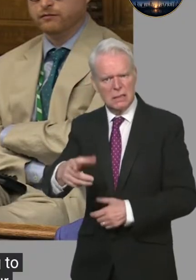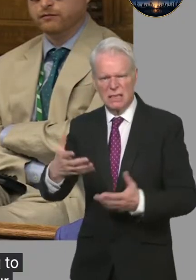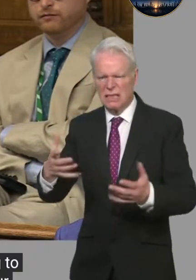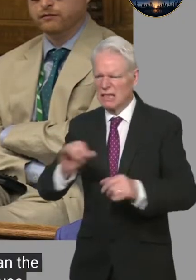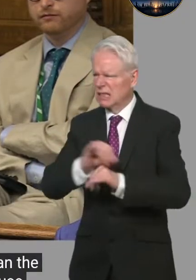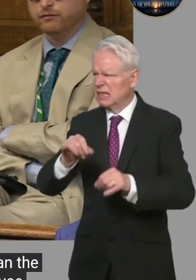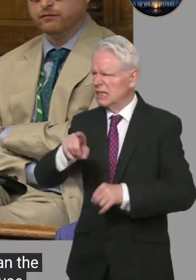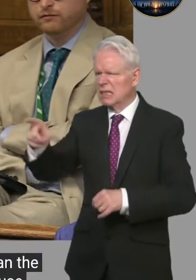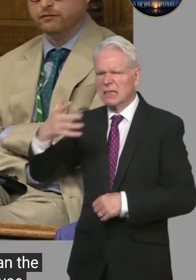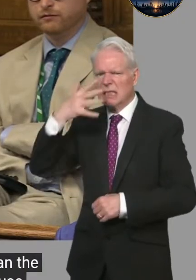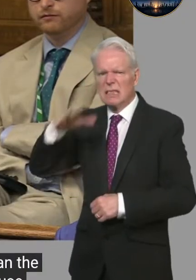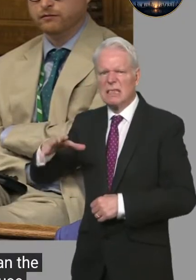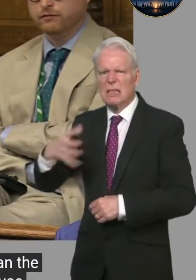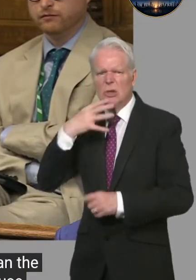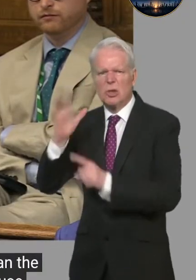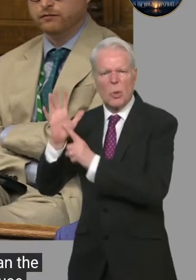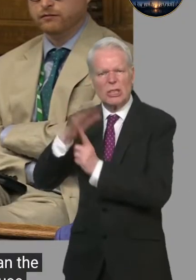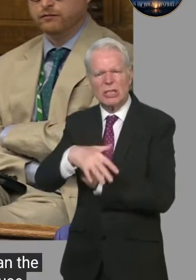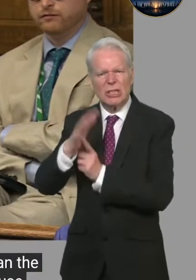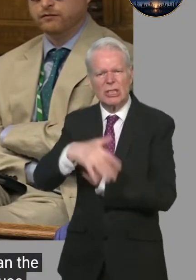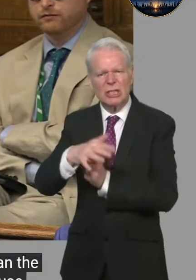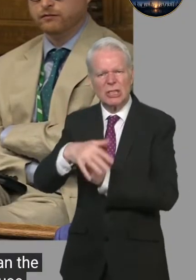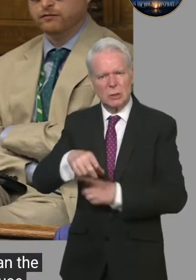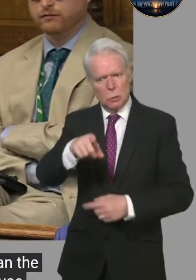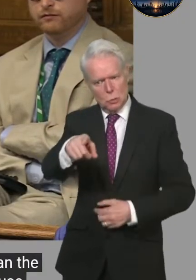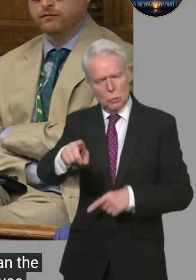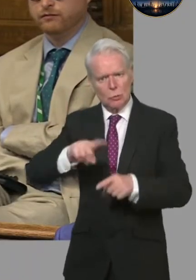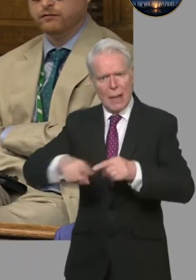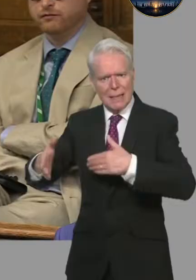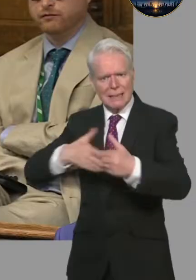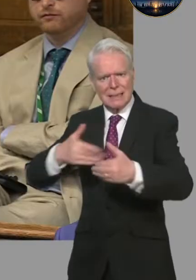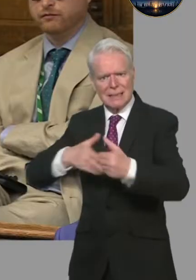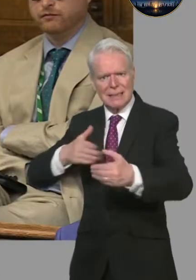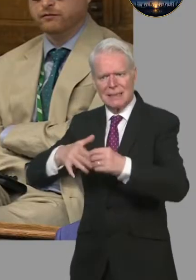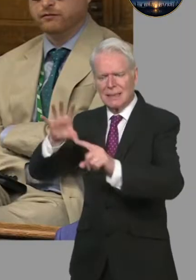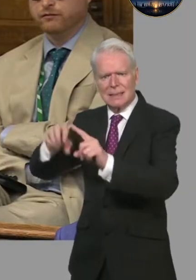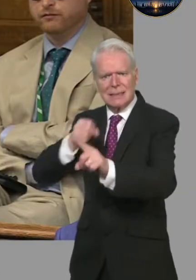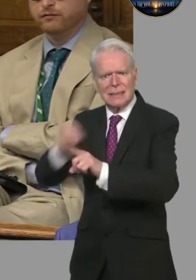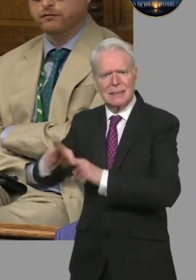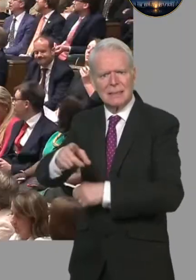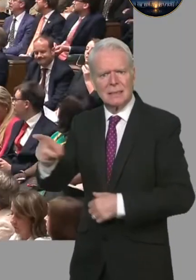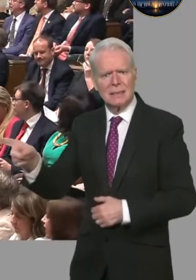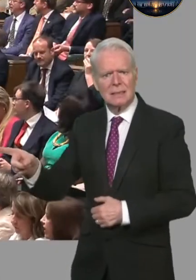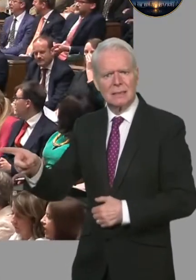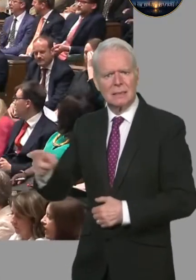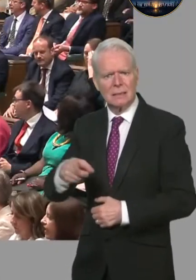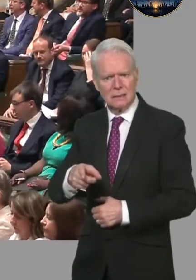Barnet, but to make sure we can live full and proud Jewish lives free from fear?